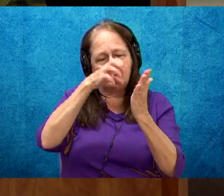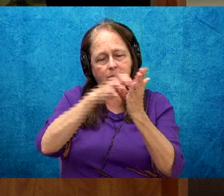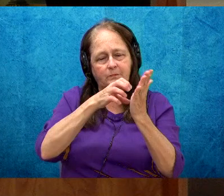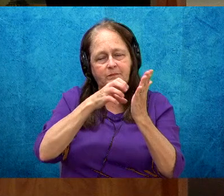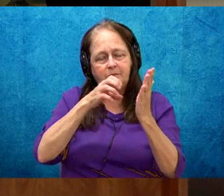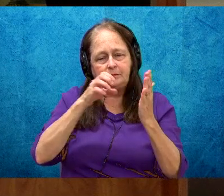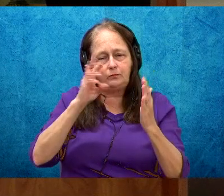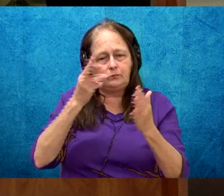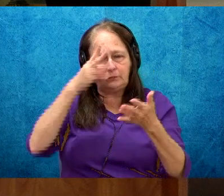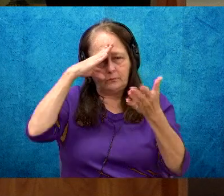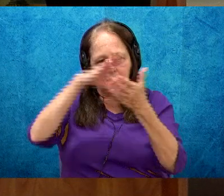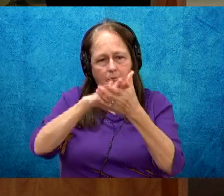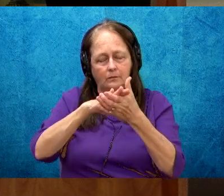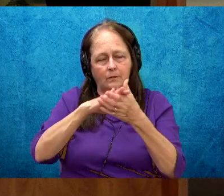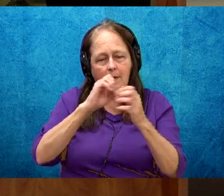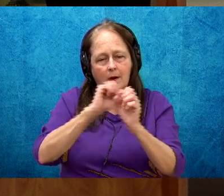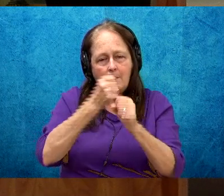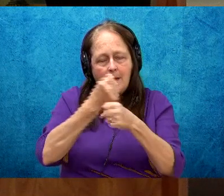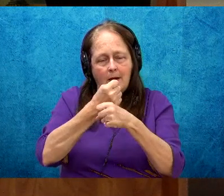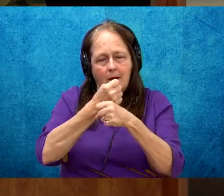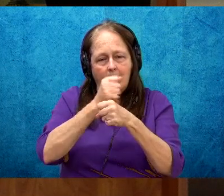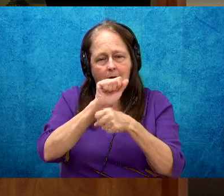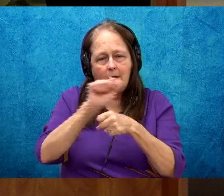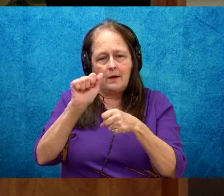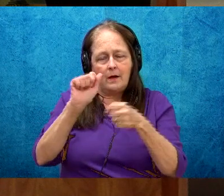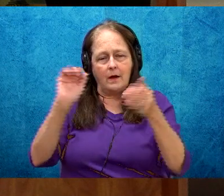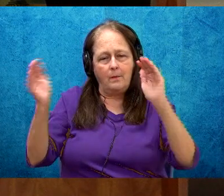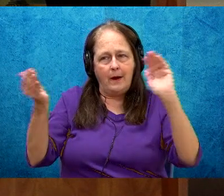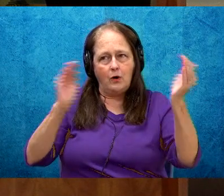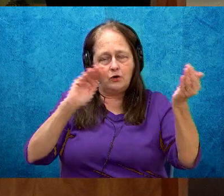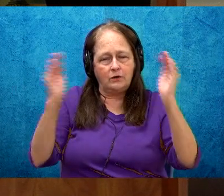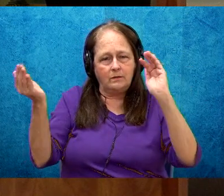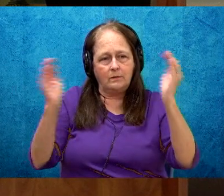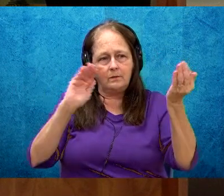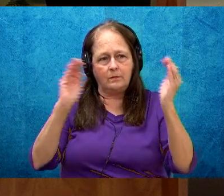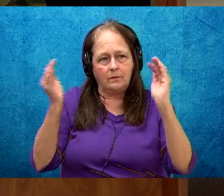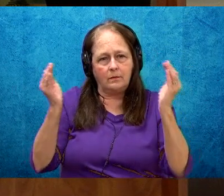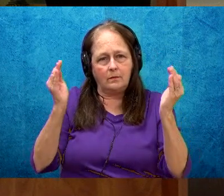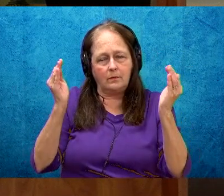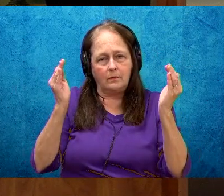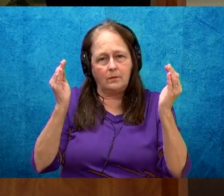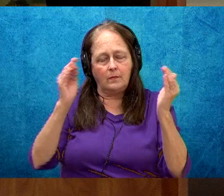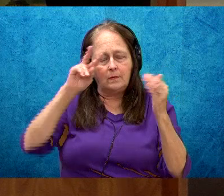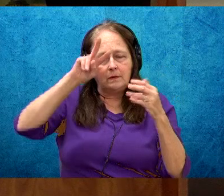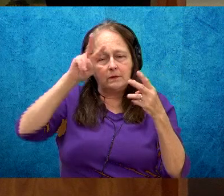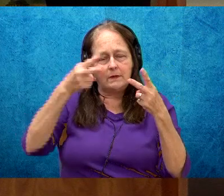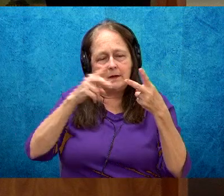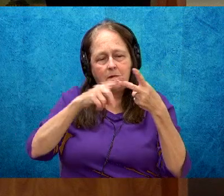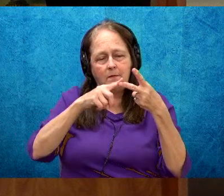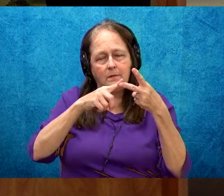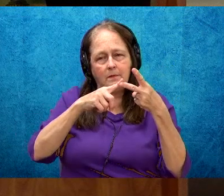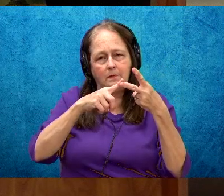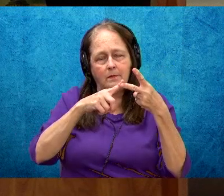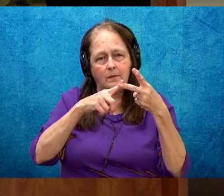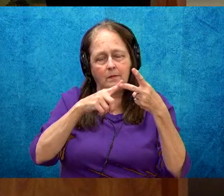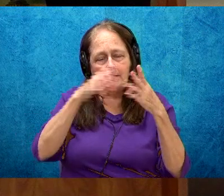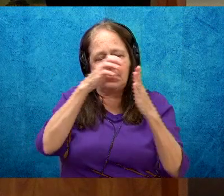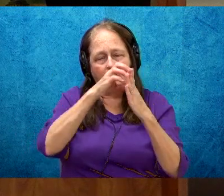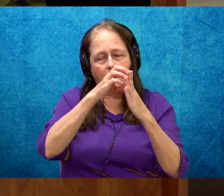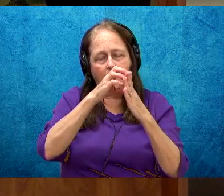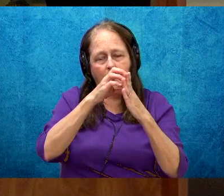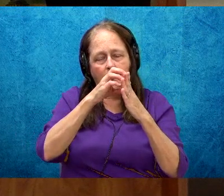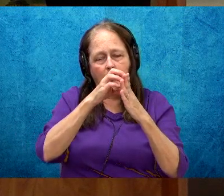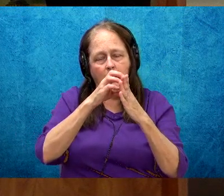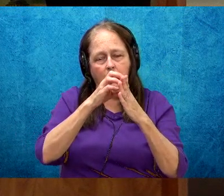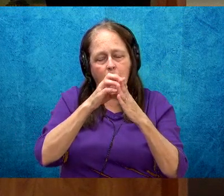we believe the author is making a comparison. Second paragraph. Tortoises